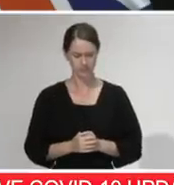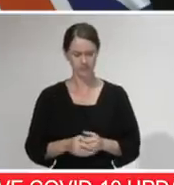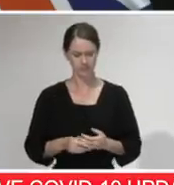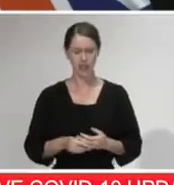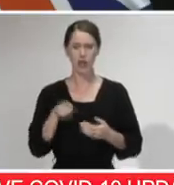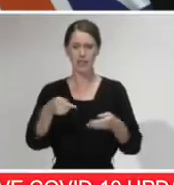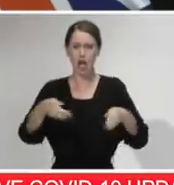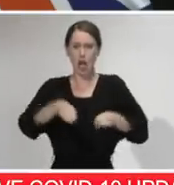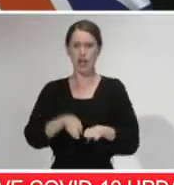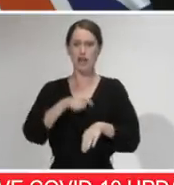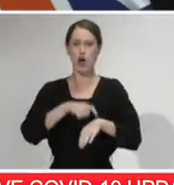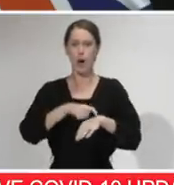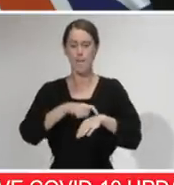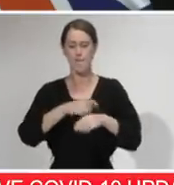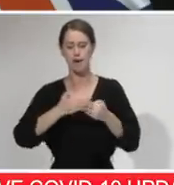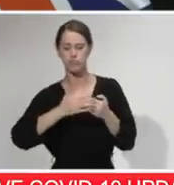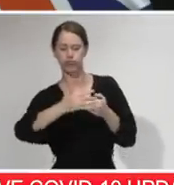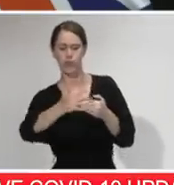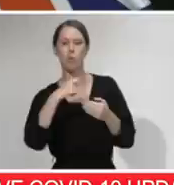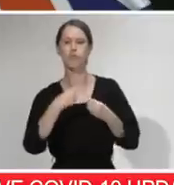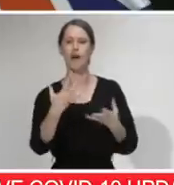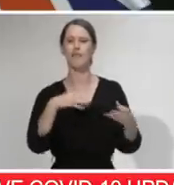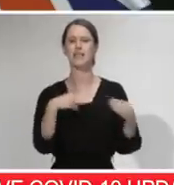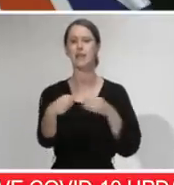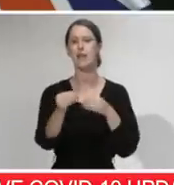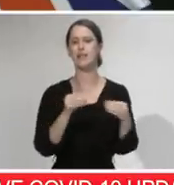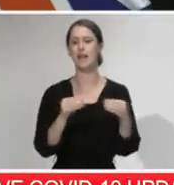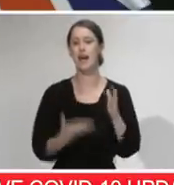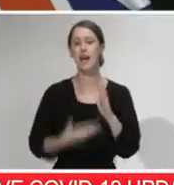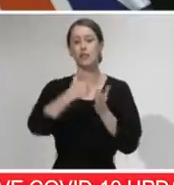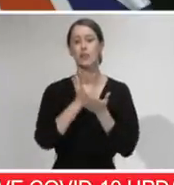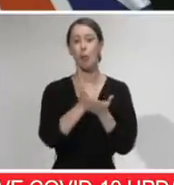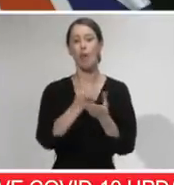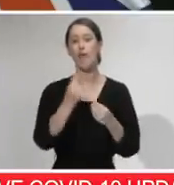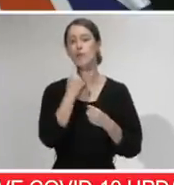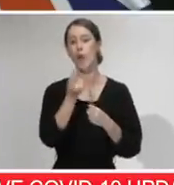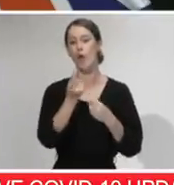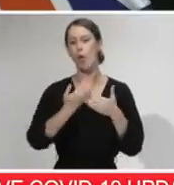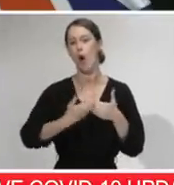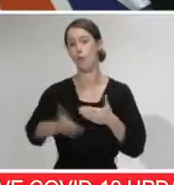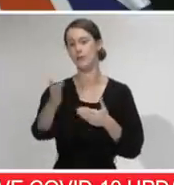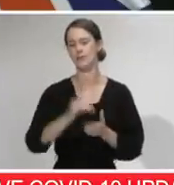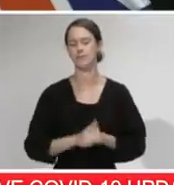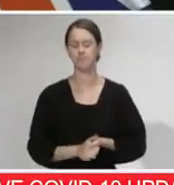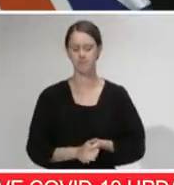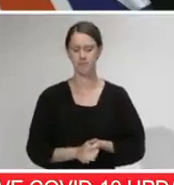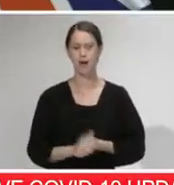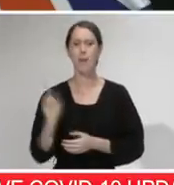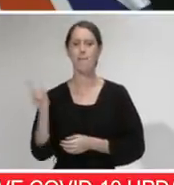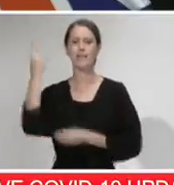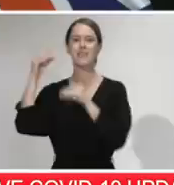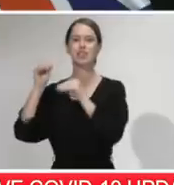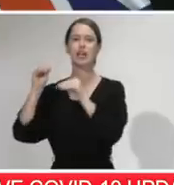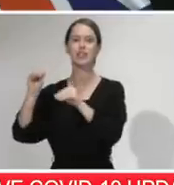flexibility during the lockdown period and for 4 weeks beyond. The extra support will be available from tomorrow. The Minister of Education,